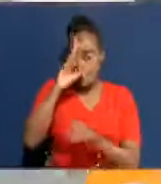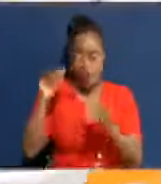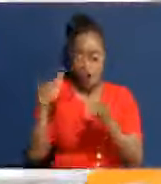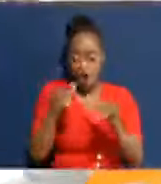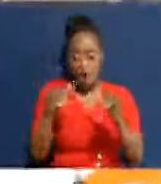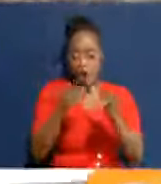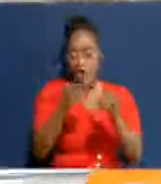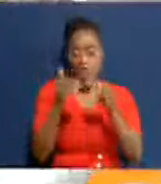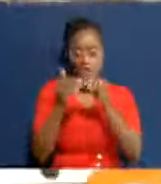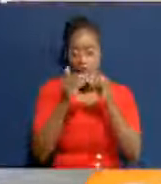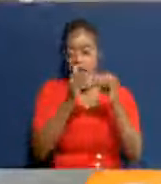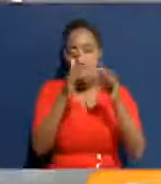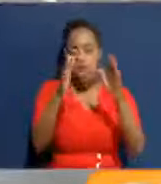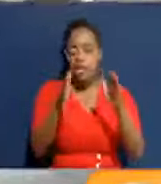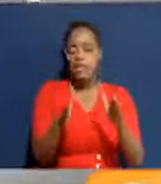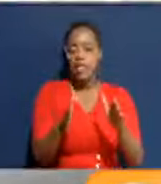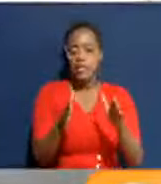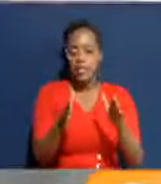leaders.